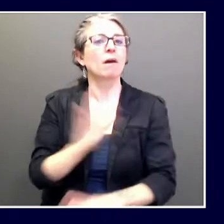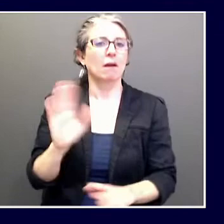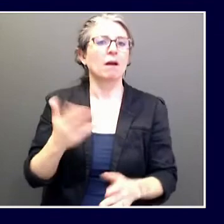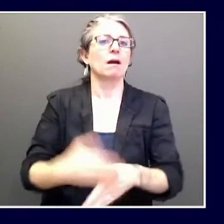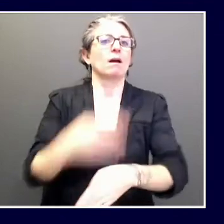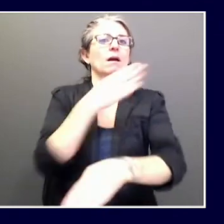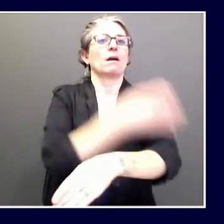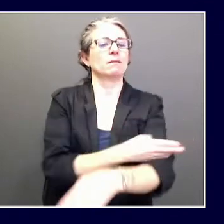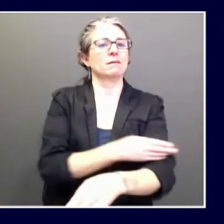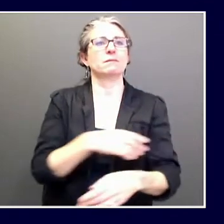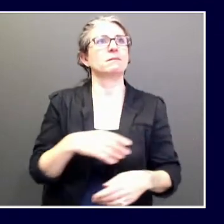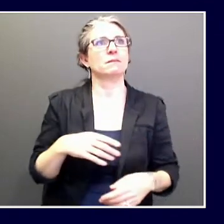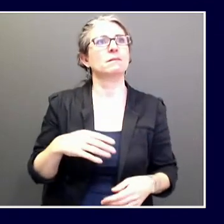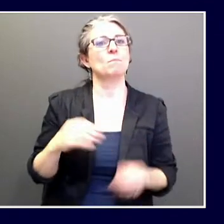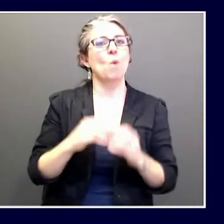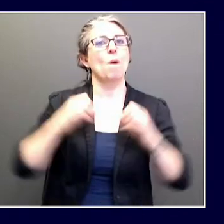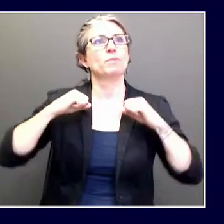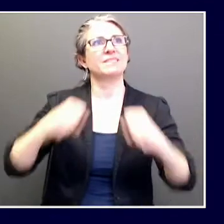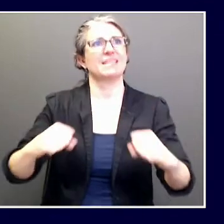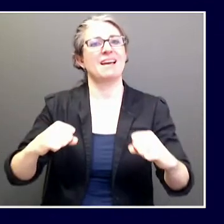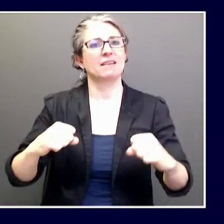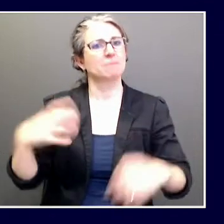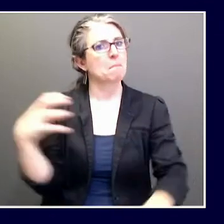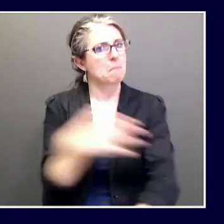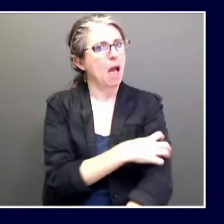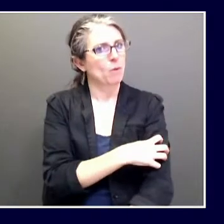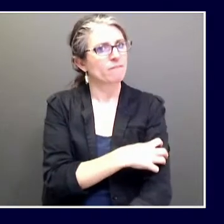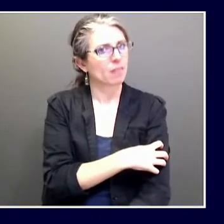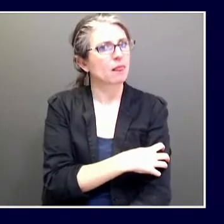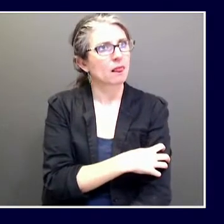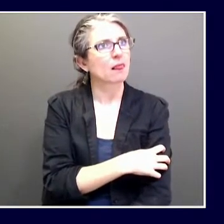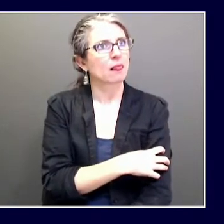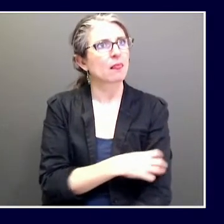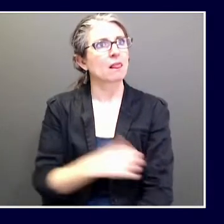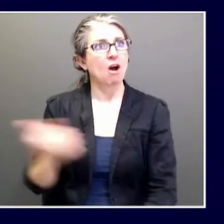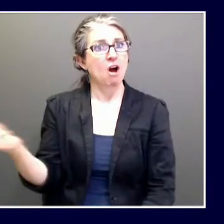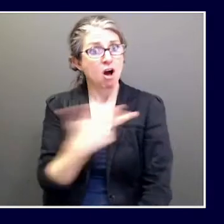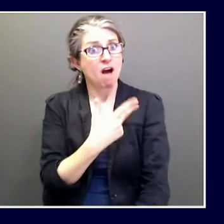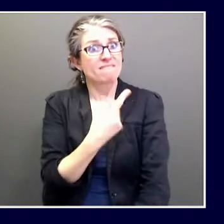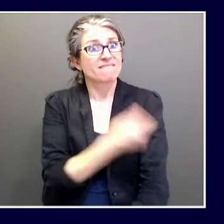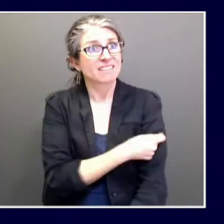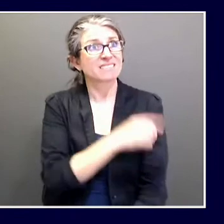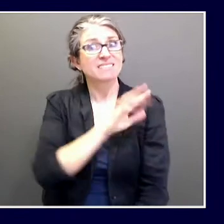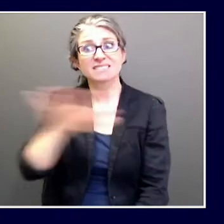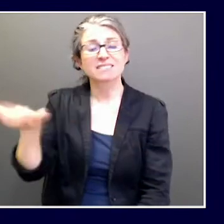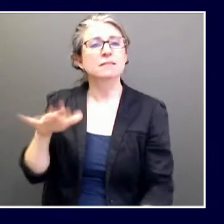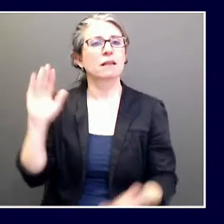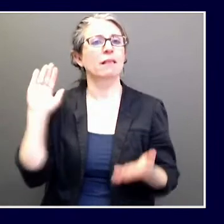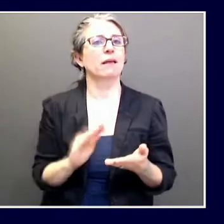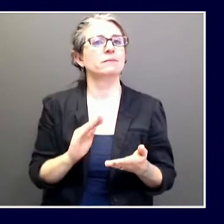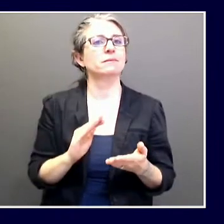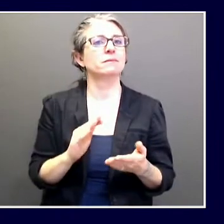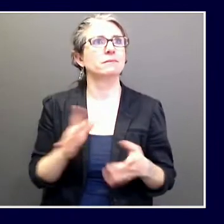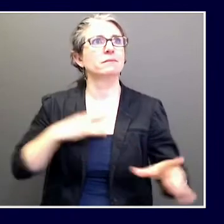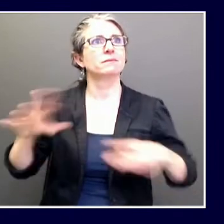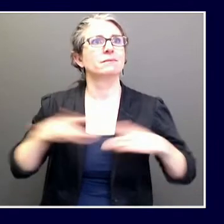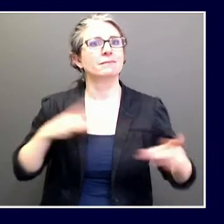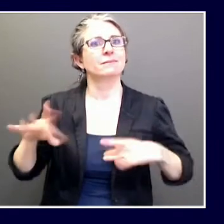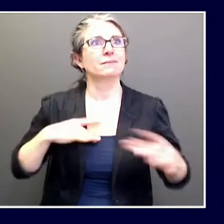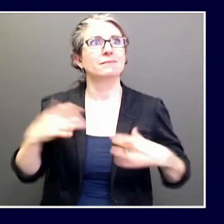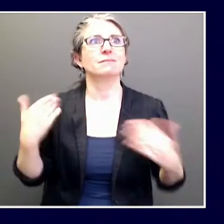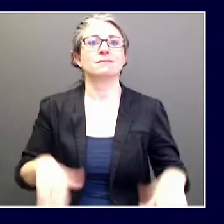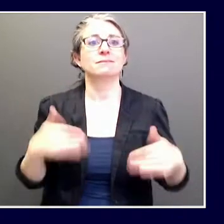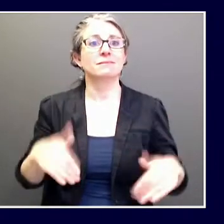the power when everyone is vaccinated in a particular area, how much that can affect things like deaths. Each of those deaths is sad